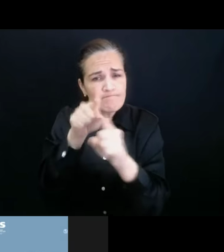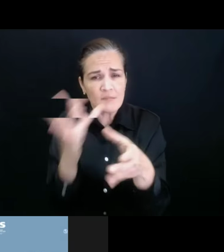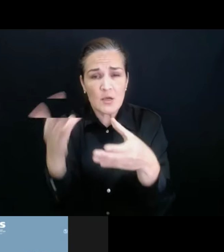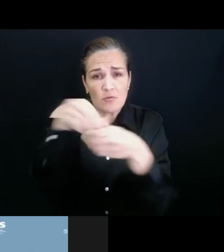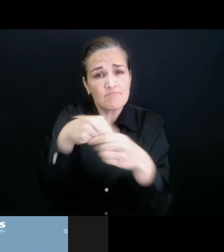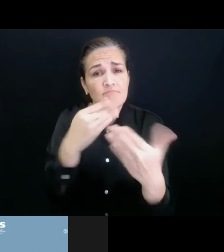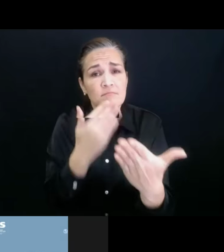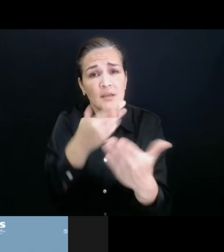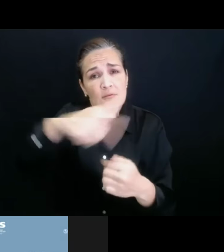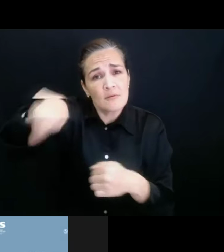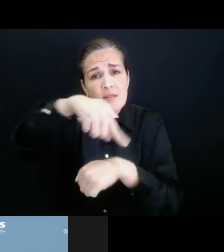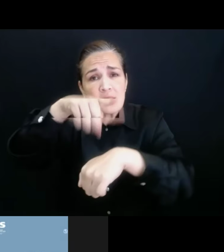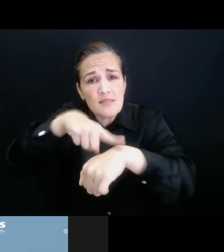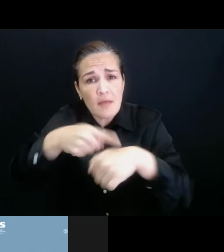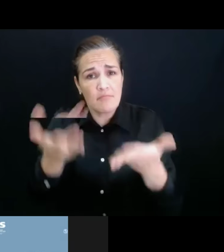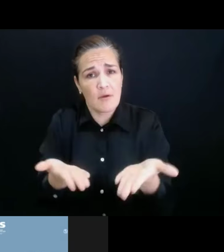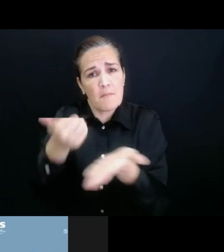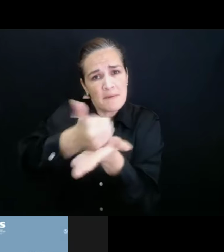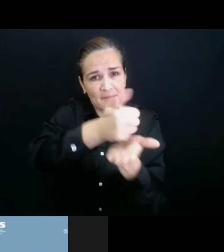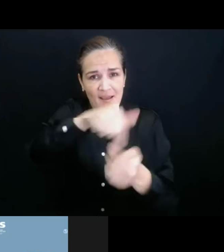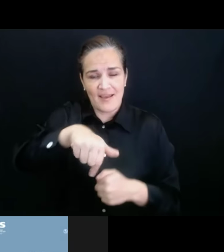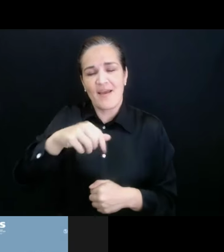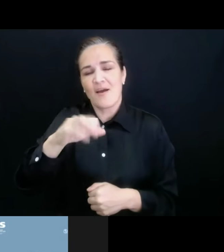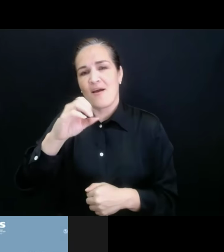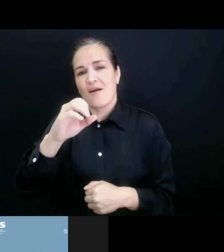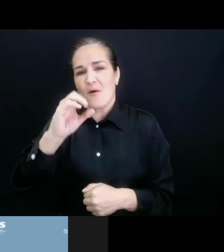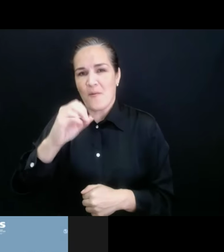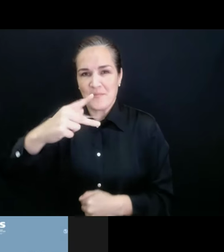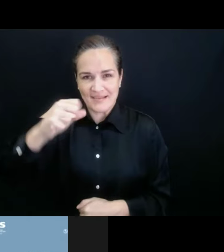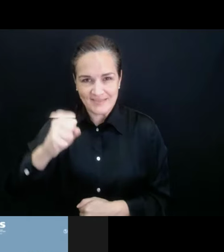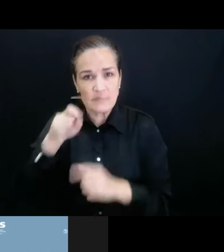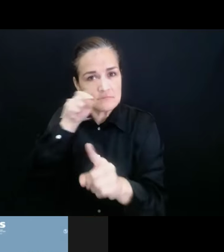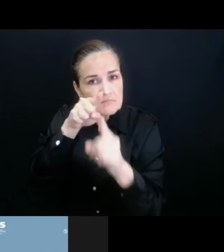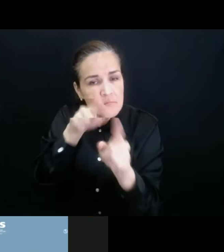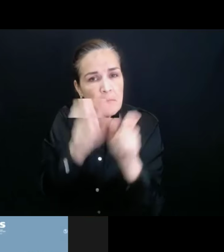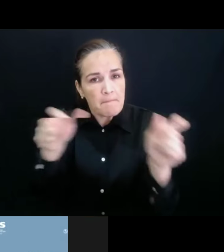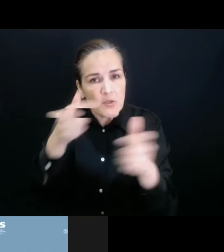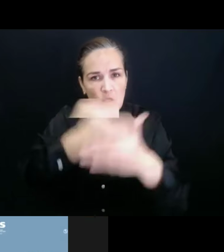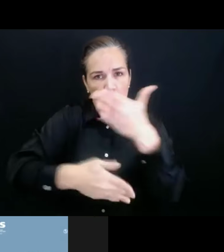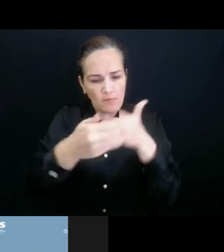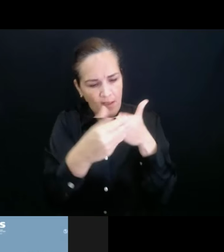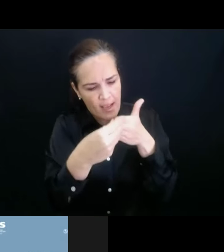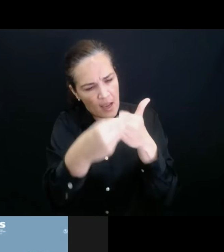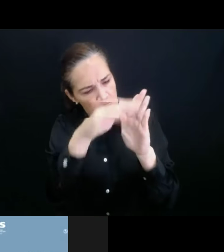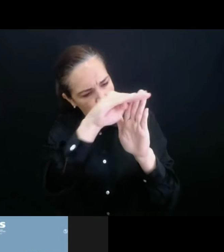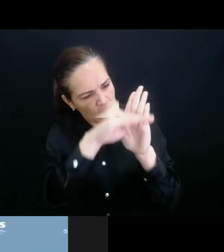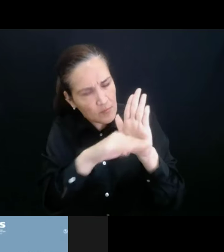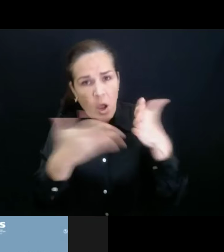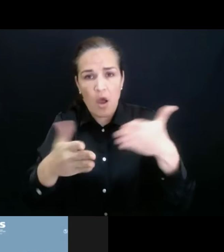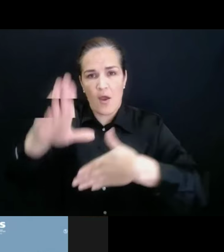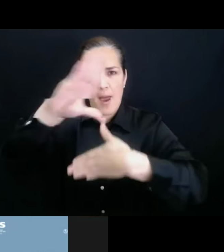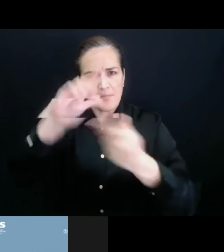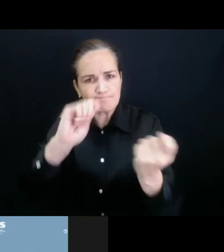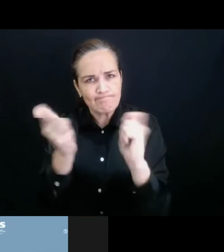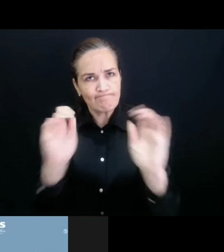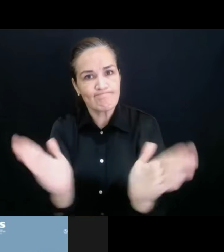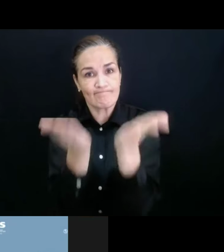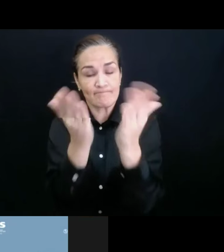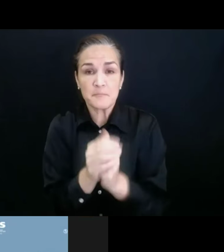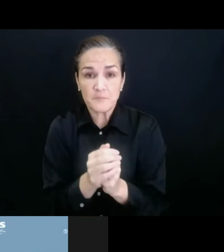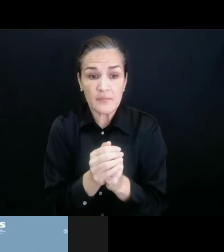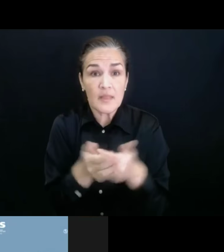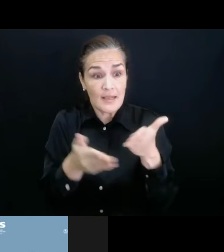us at PAHO today while we present the Health Equity for Persons with Disabilities Guide for Action in the region of the Americas. This guide